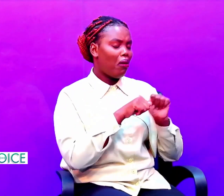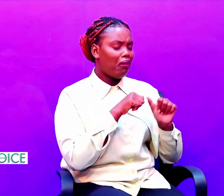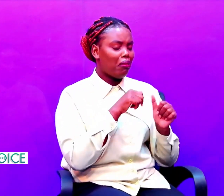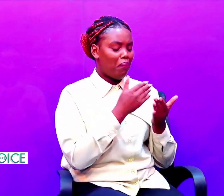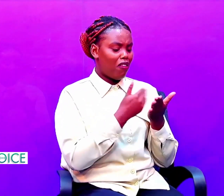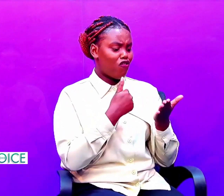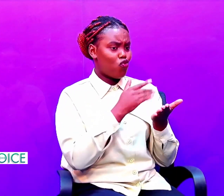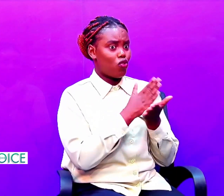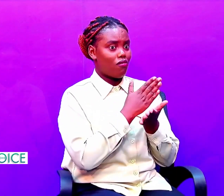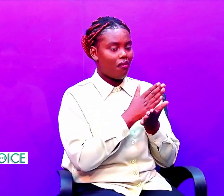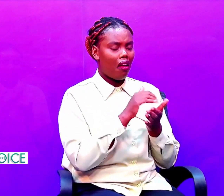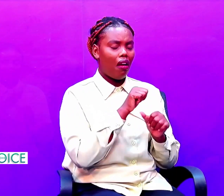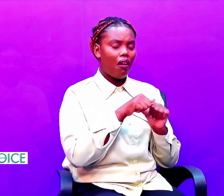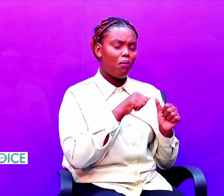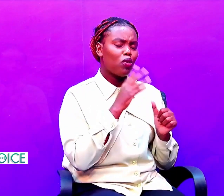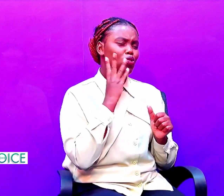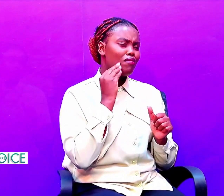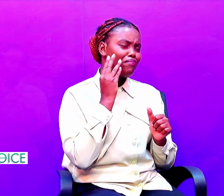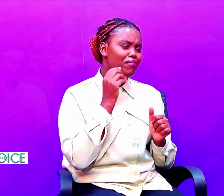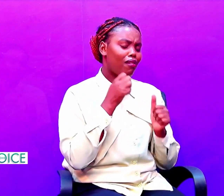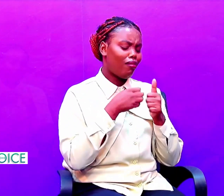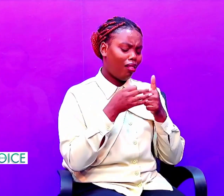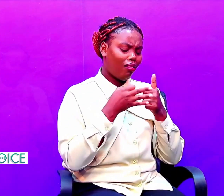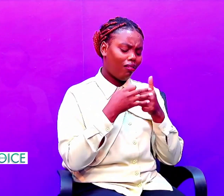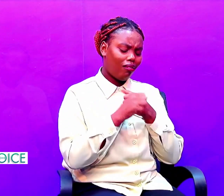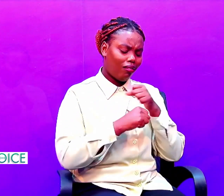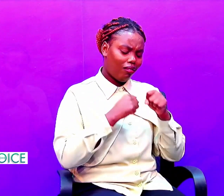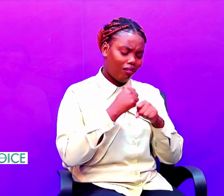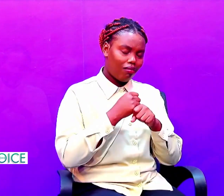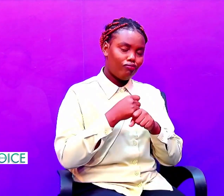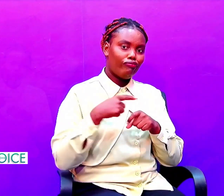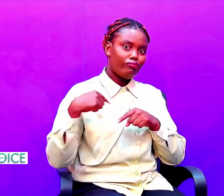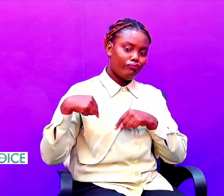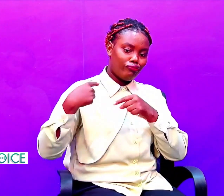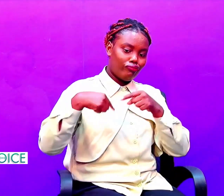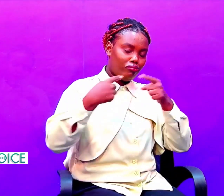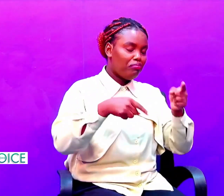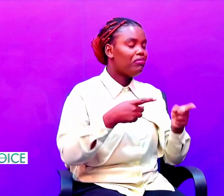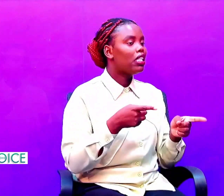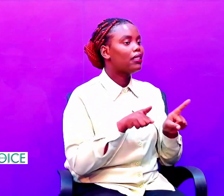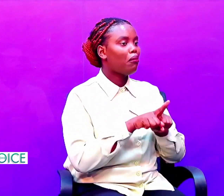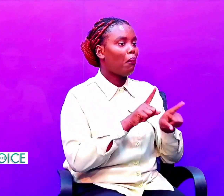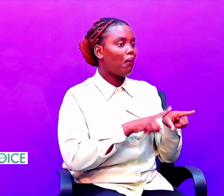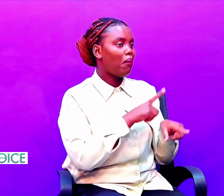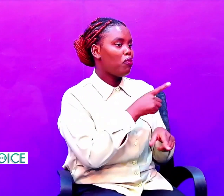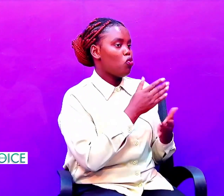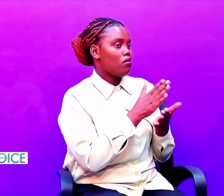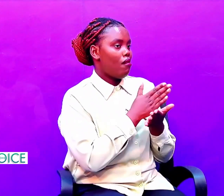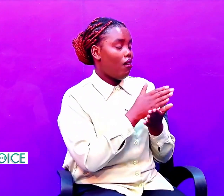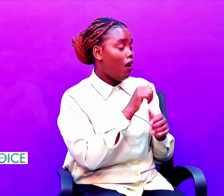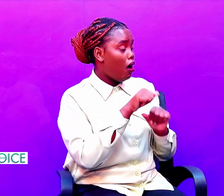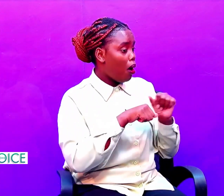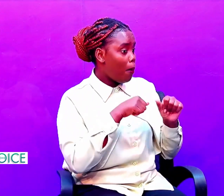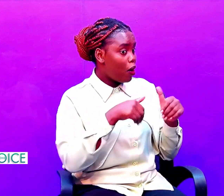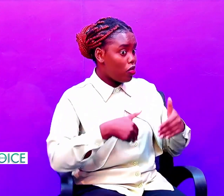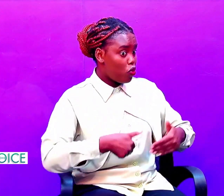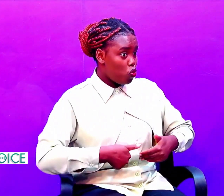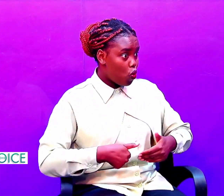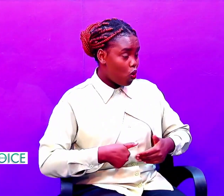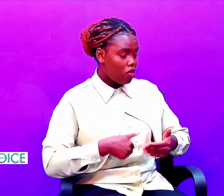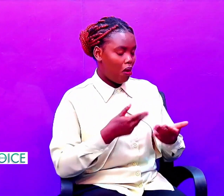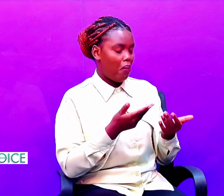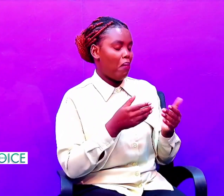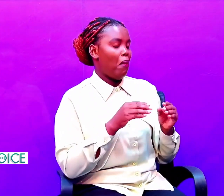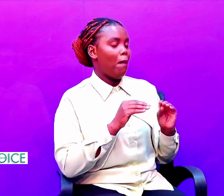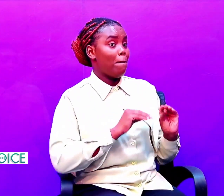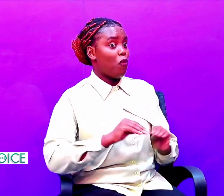Now, before we went for the break, you've told us about the experience you've had living with epilepsy for